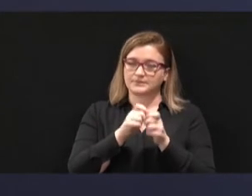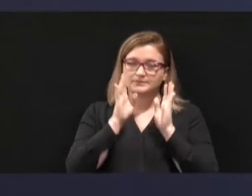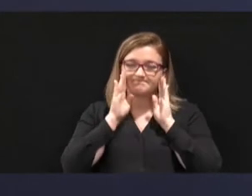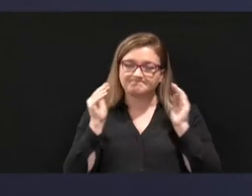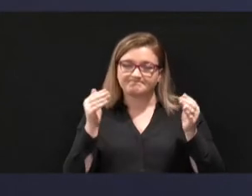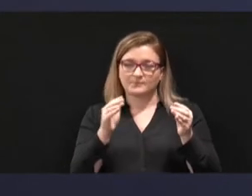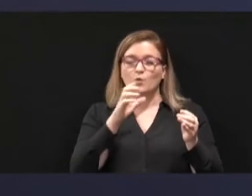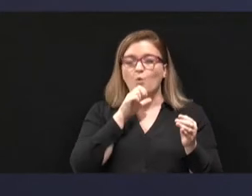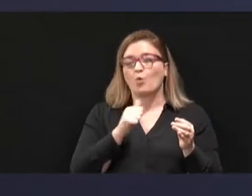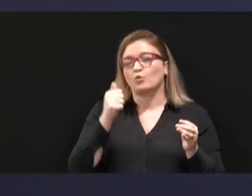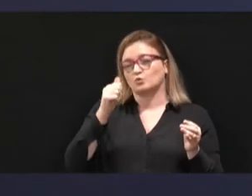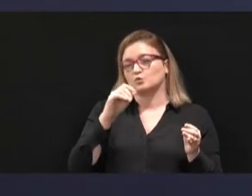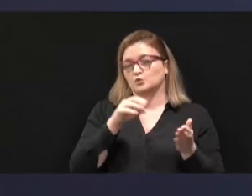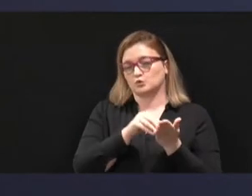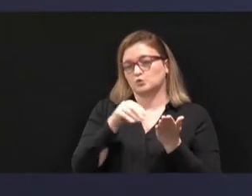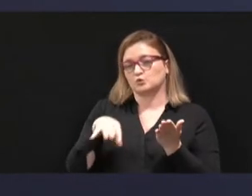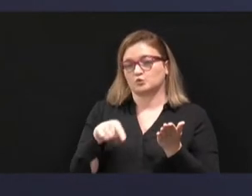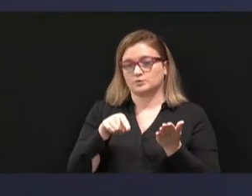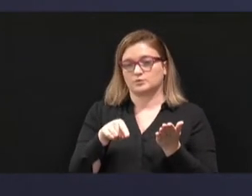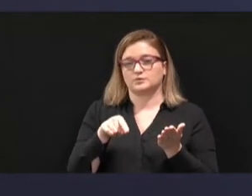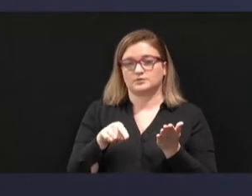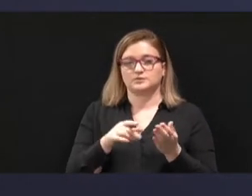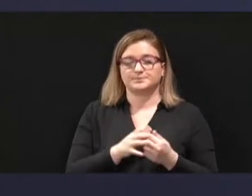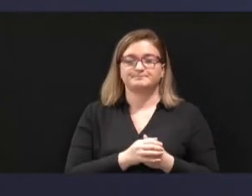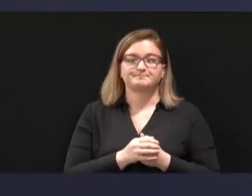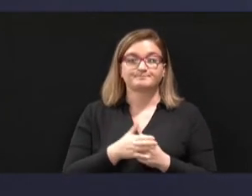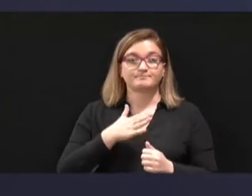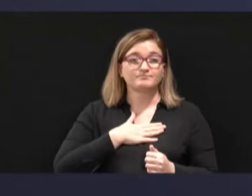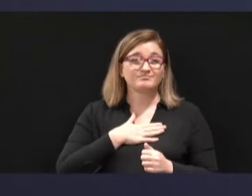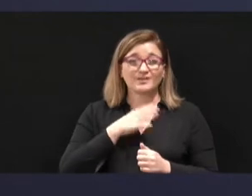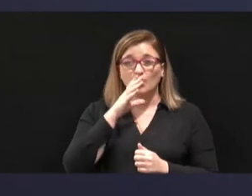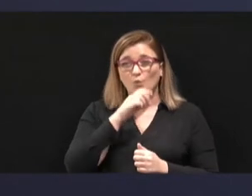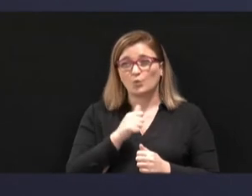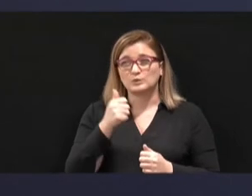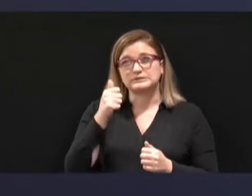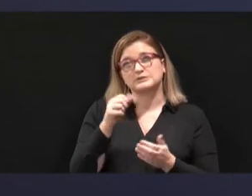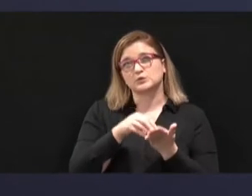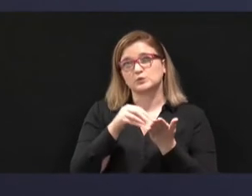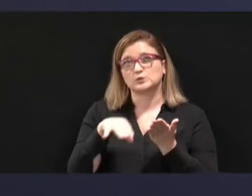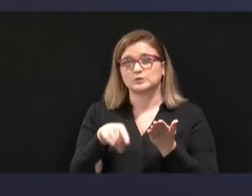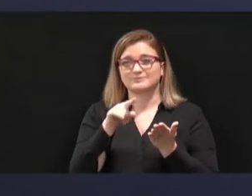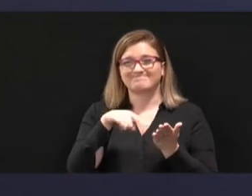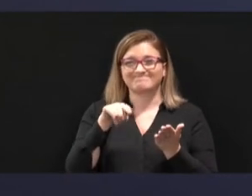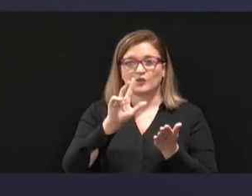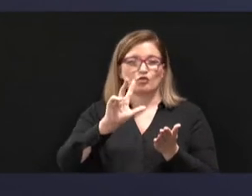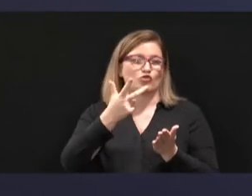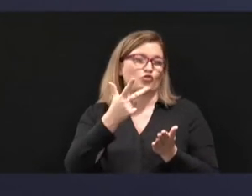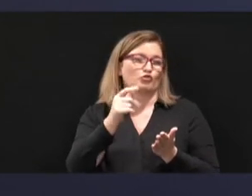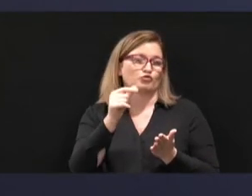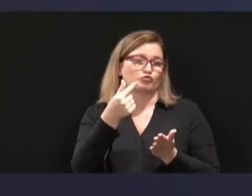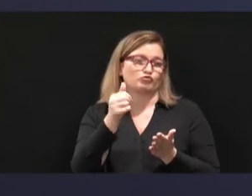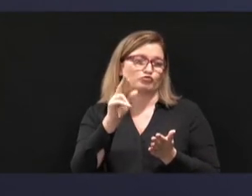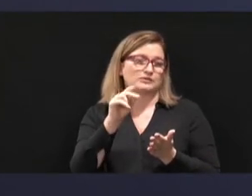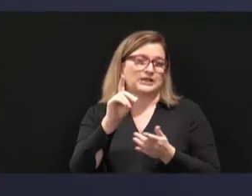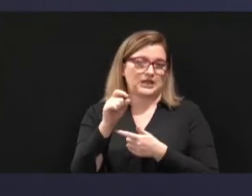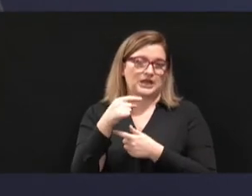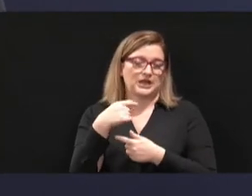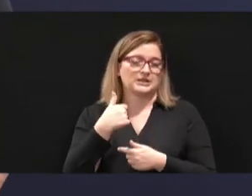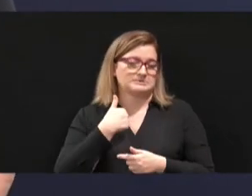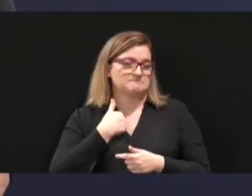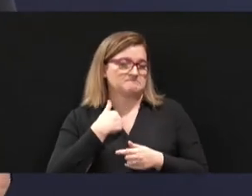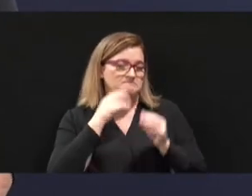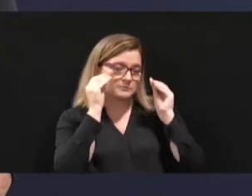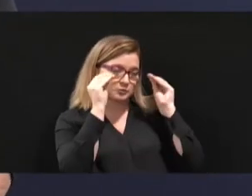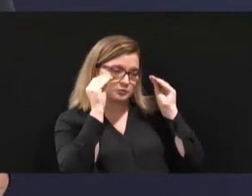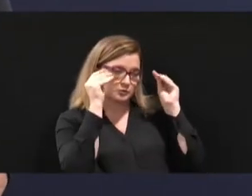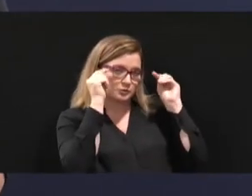They still, that I'm found, I'm, my oldest kids are in third grade that I'm tutoring. They still